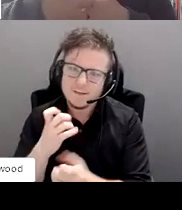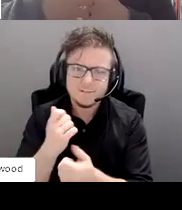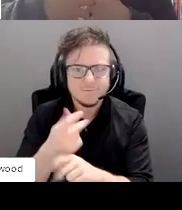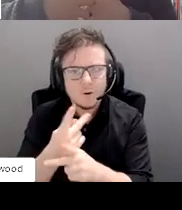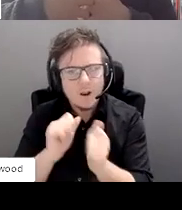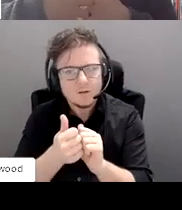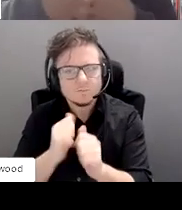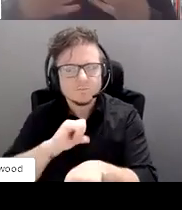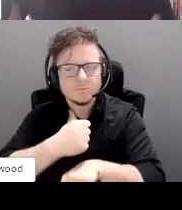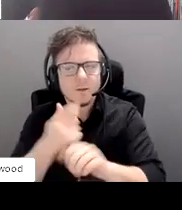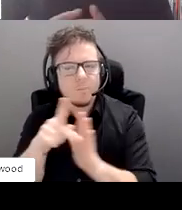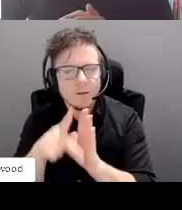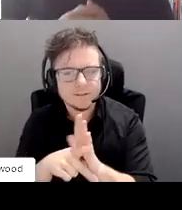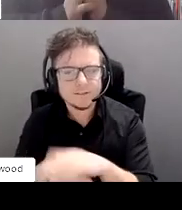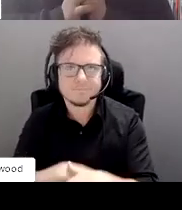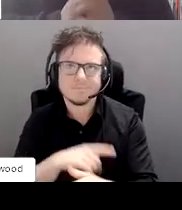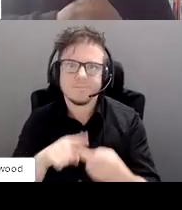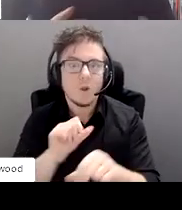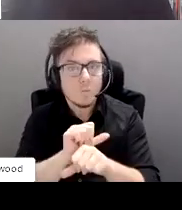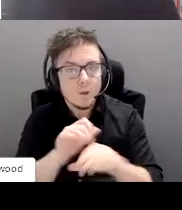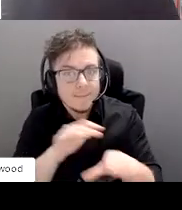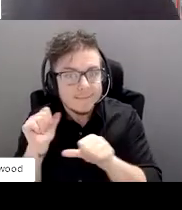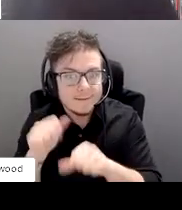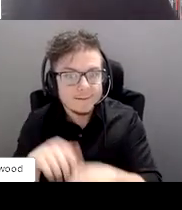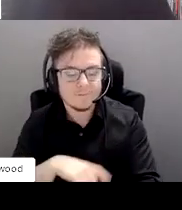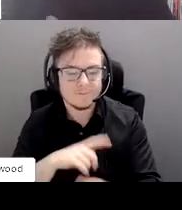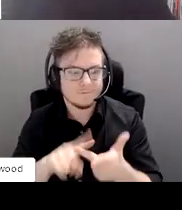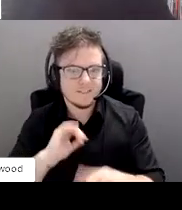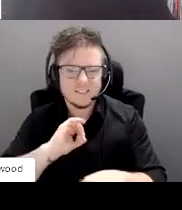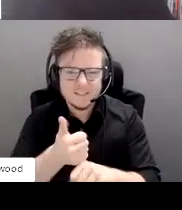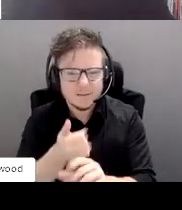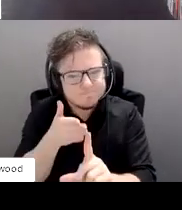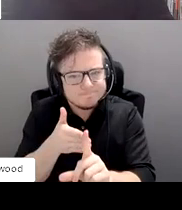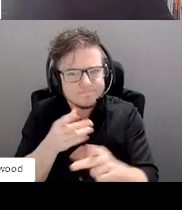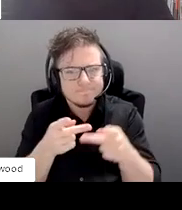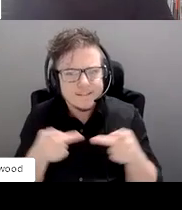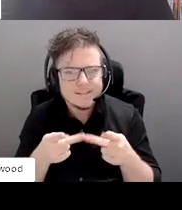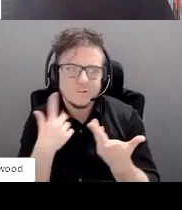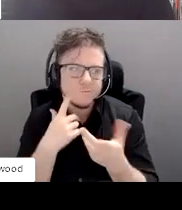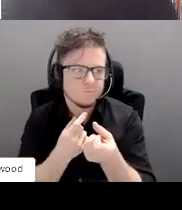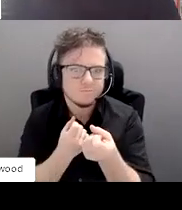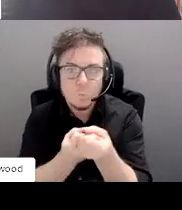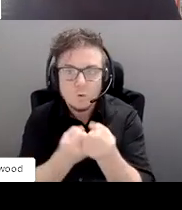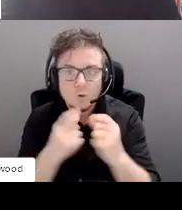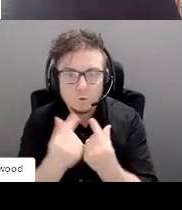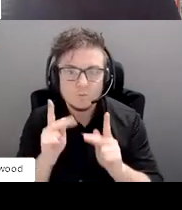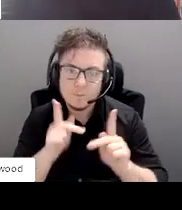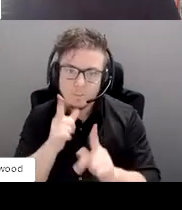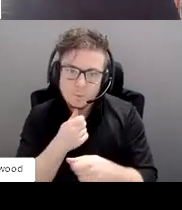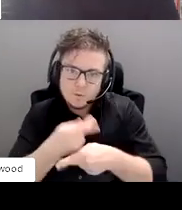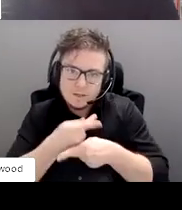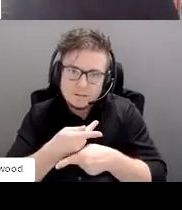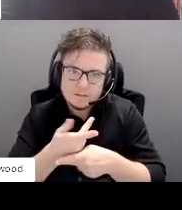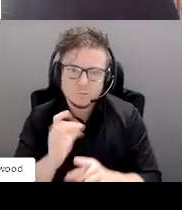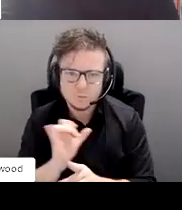policies and employment leaves, creating dedicated spaces such as support groups for these carers as well. All